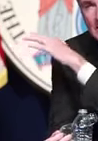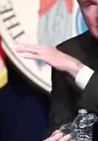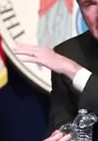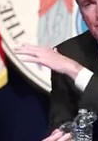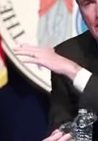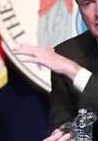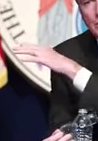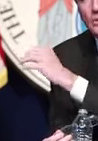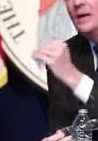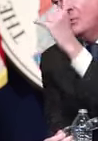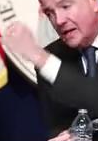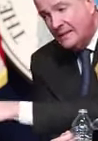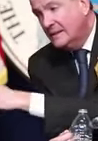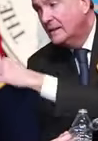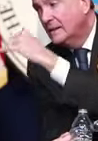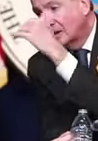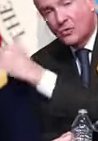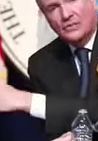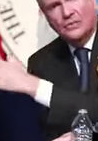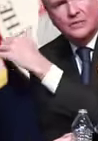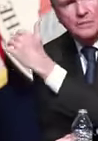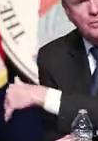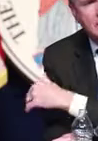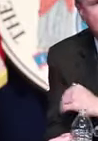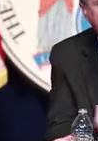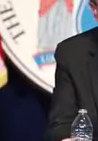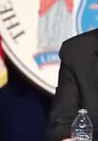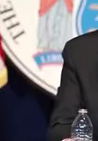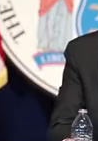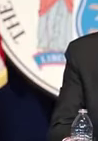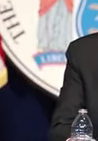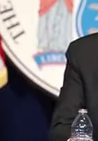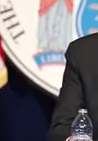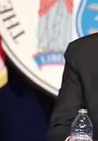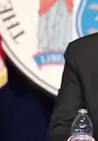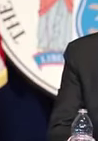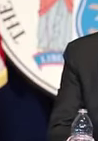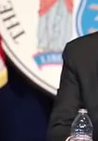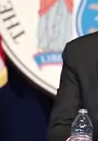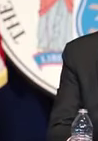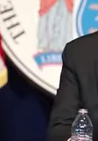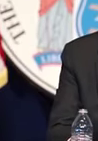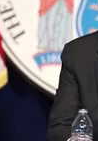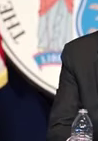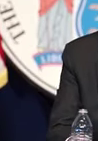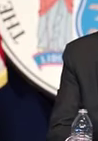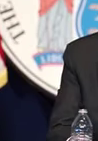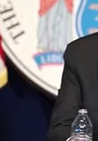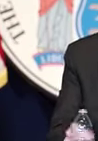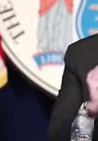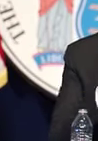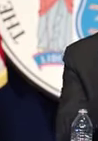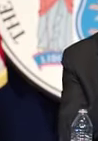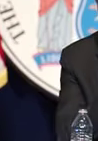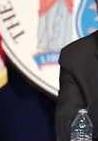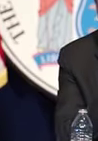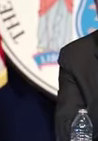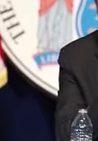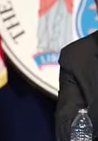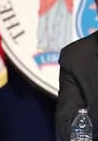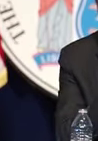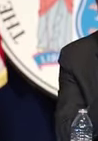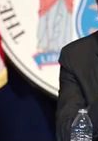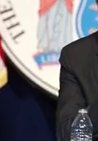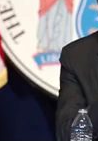got to hit that plateau and then aggressively bring it down back on the other side. And we only do that, and again, I'm begging with